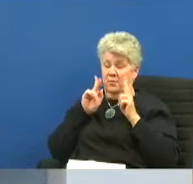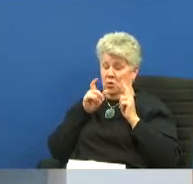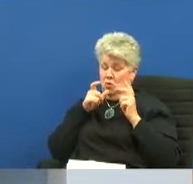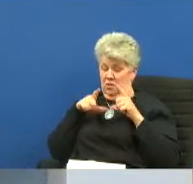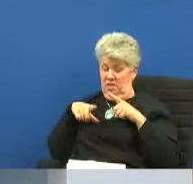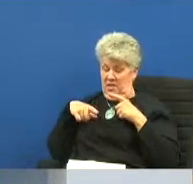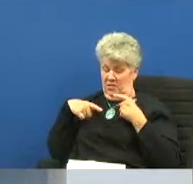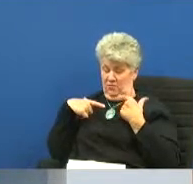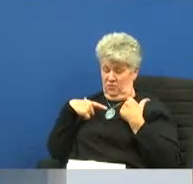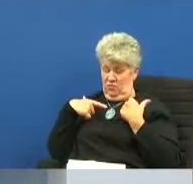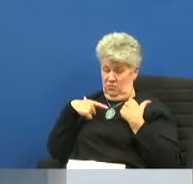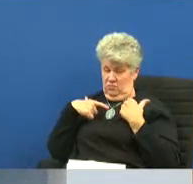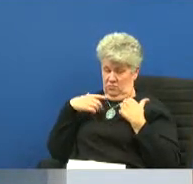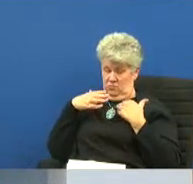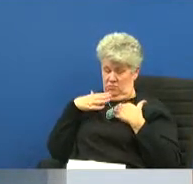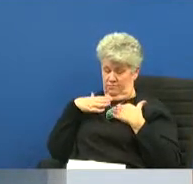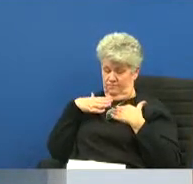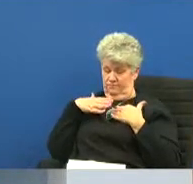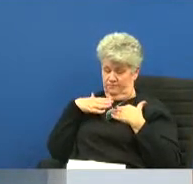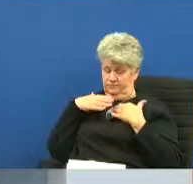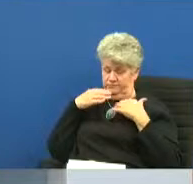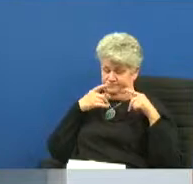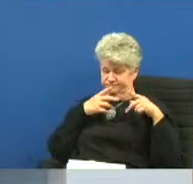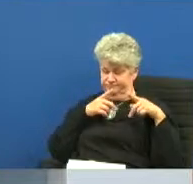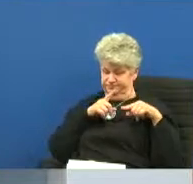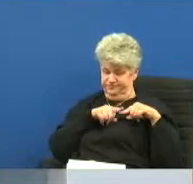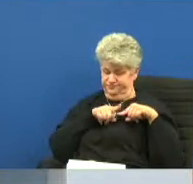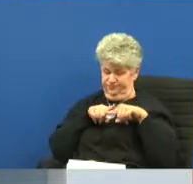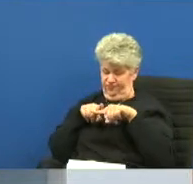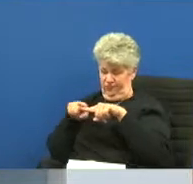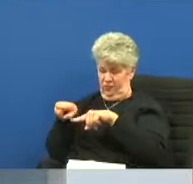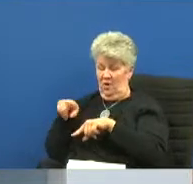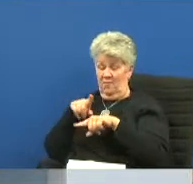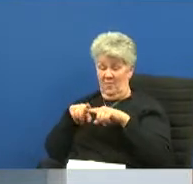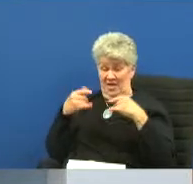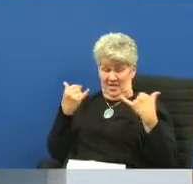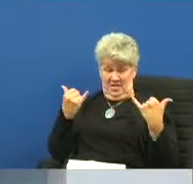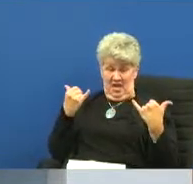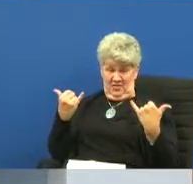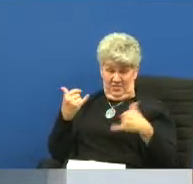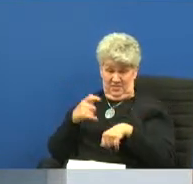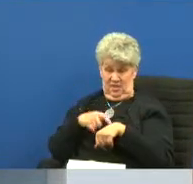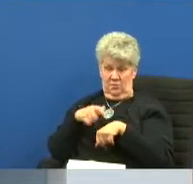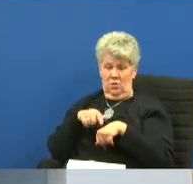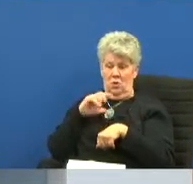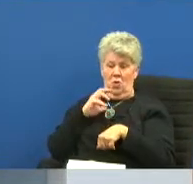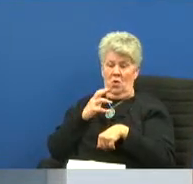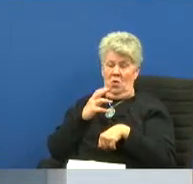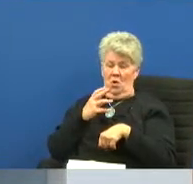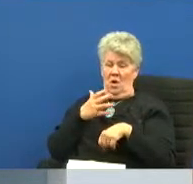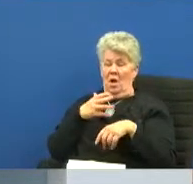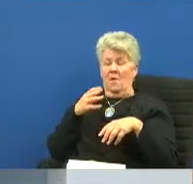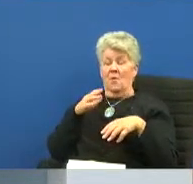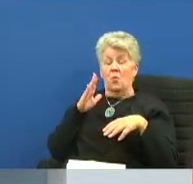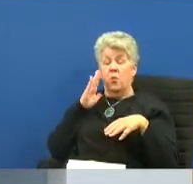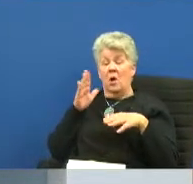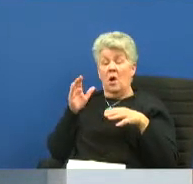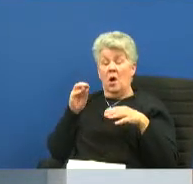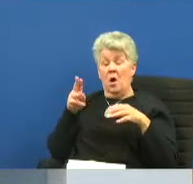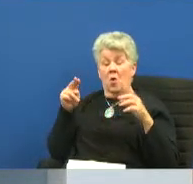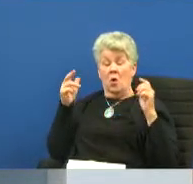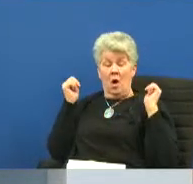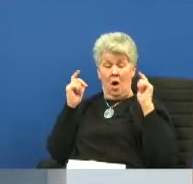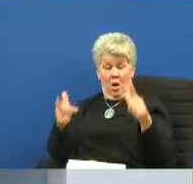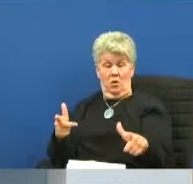them. In this instance, DeLuca Properties will own all of the mobile homes and they will maintain the property as